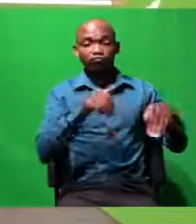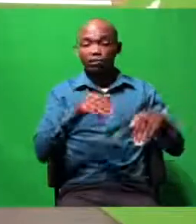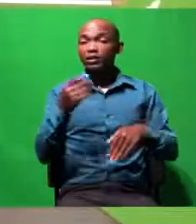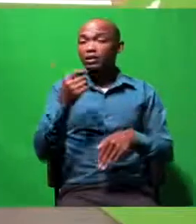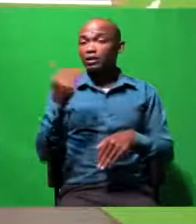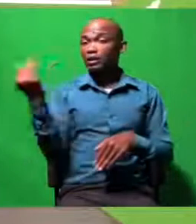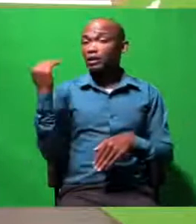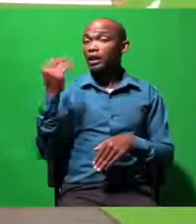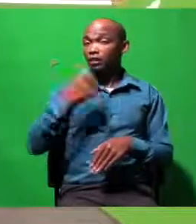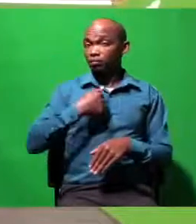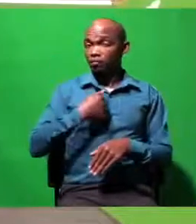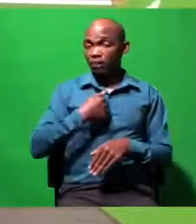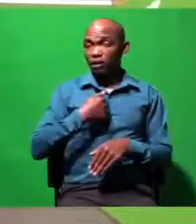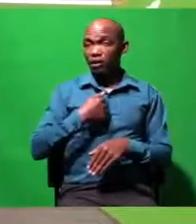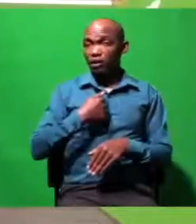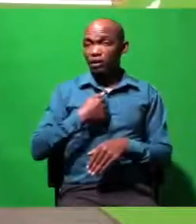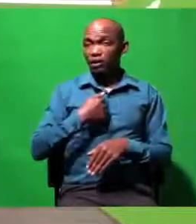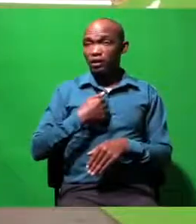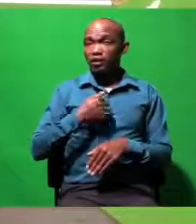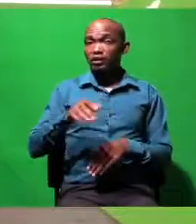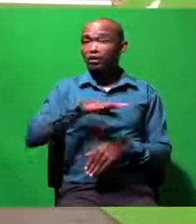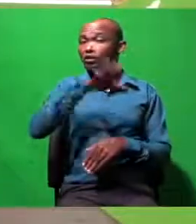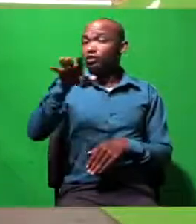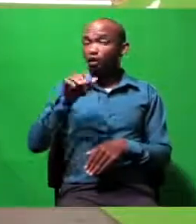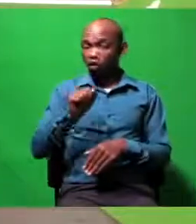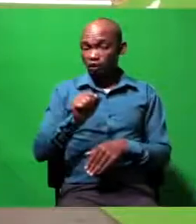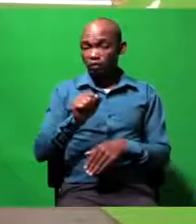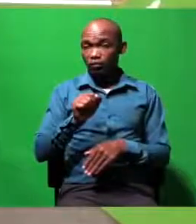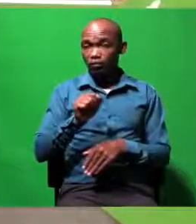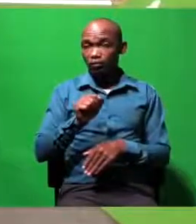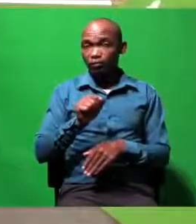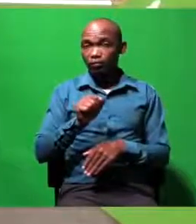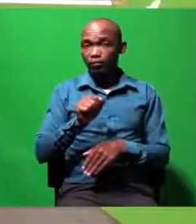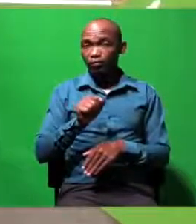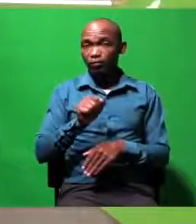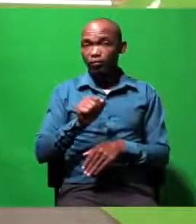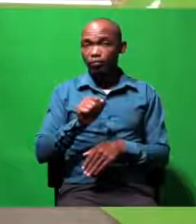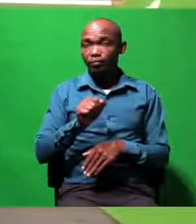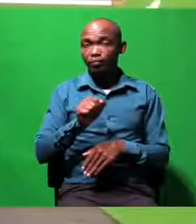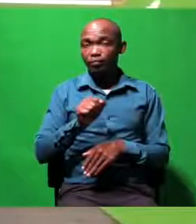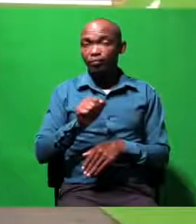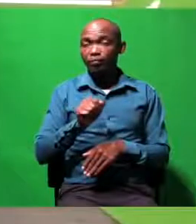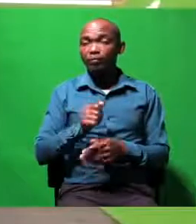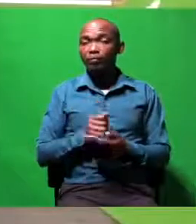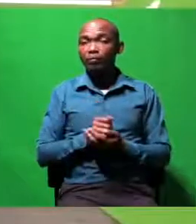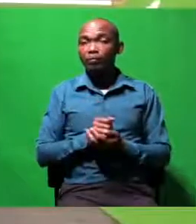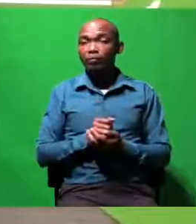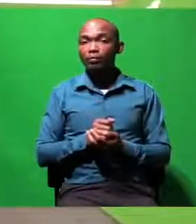or judiciary. Just tell me any role of the central government as a whole. As a whole.